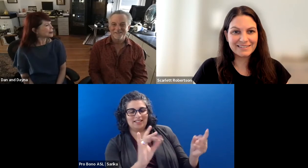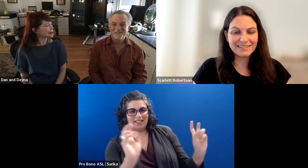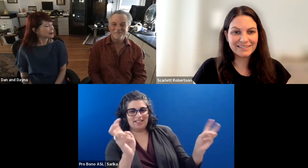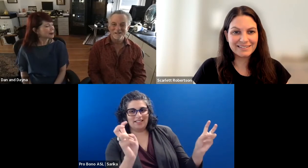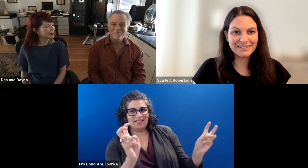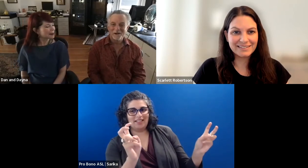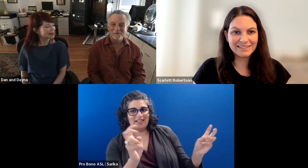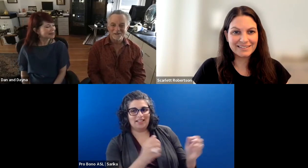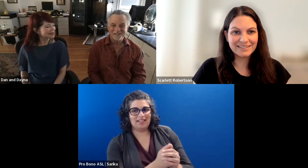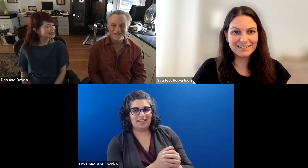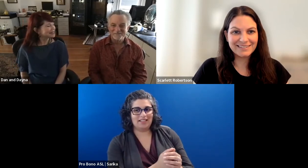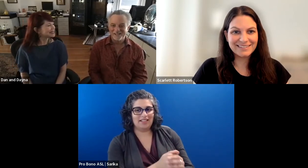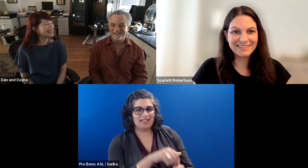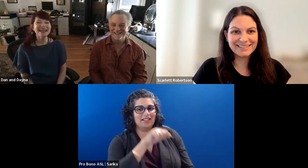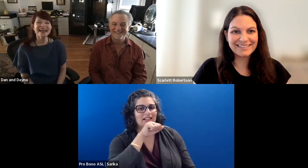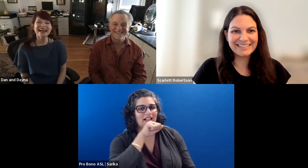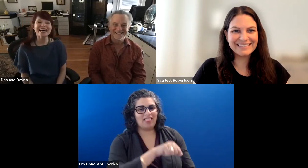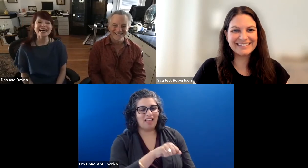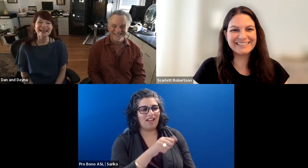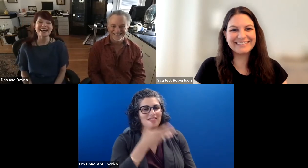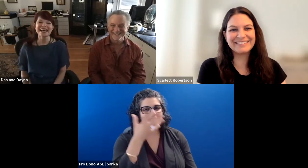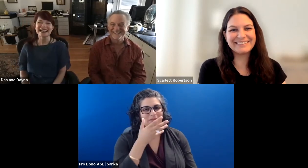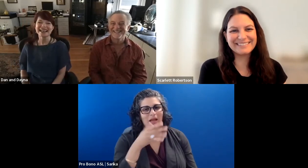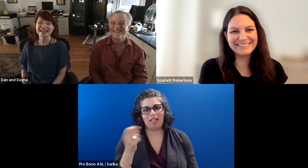I love the smell of popcorn in the evening.